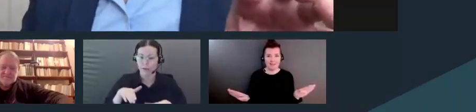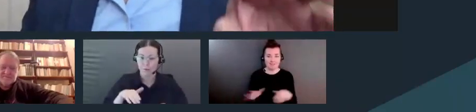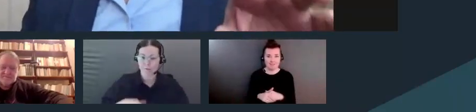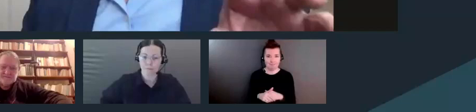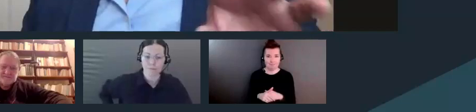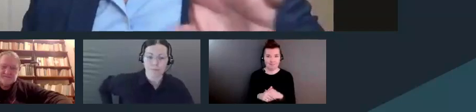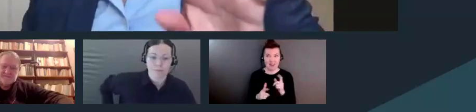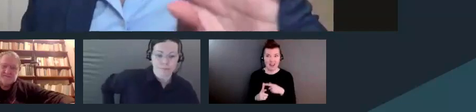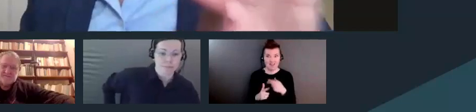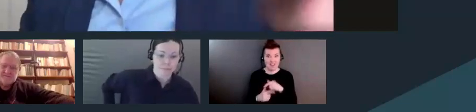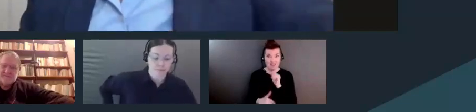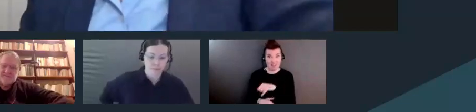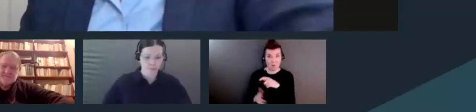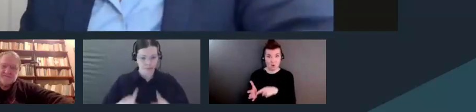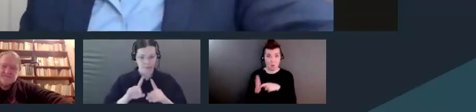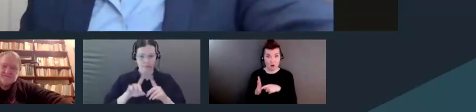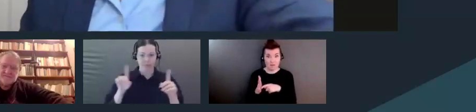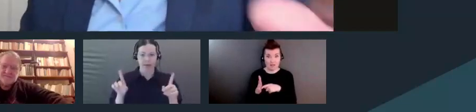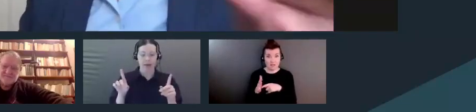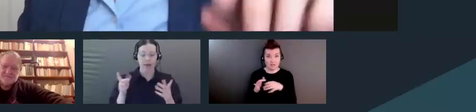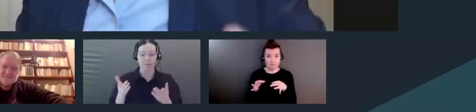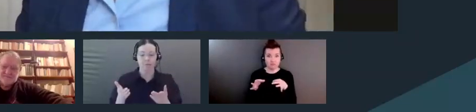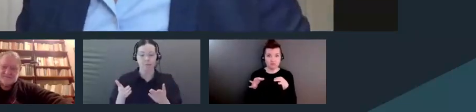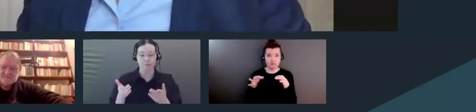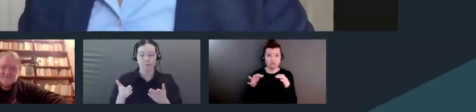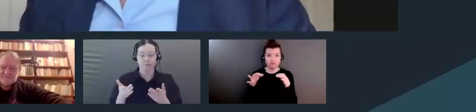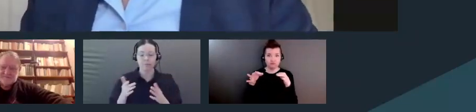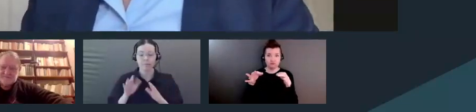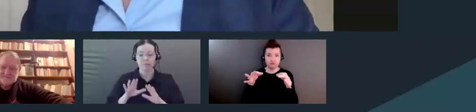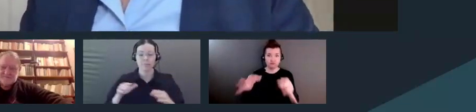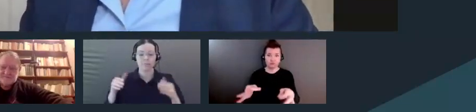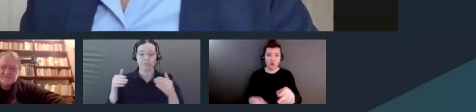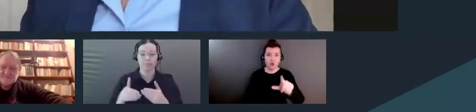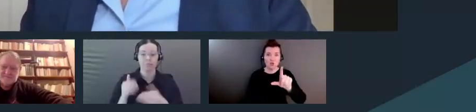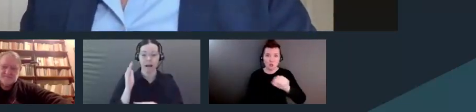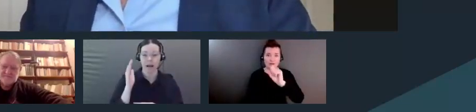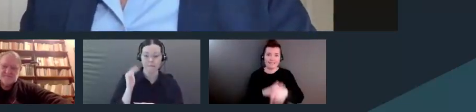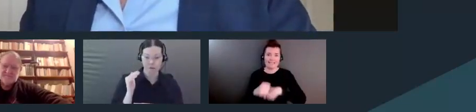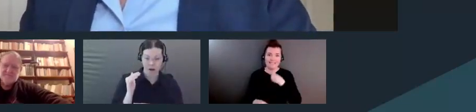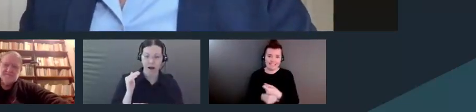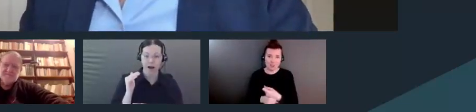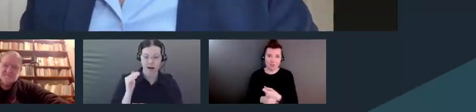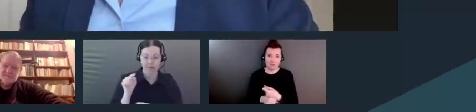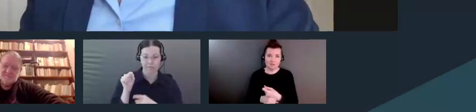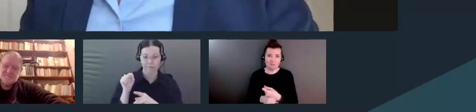that minimal requirement back 20 years until 2039.